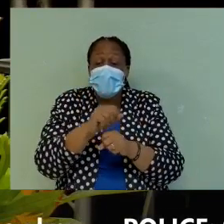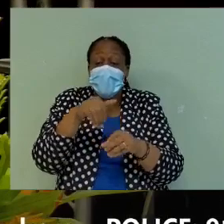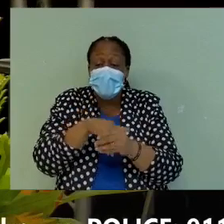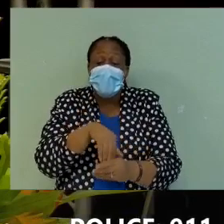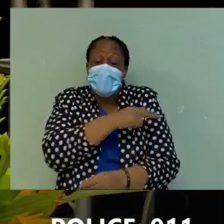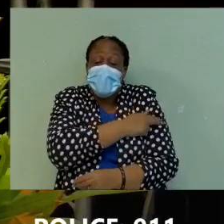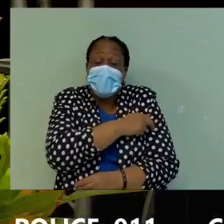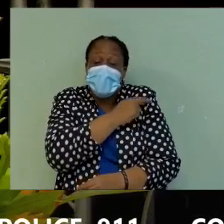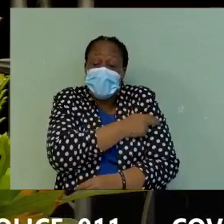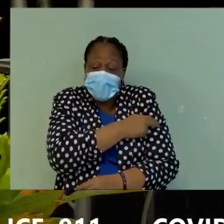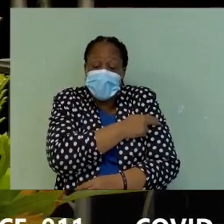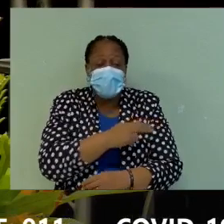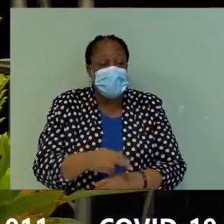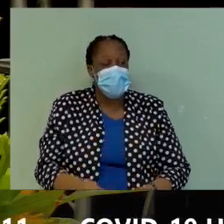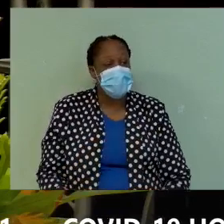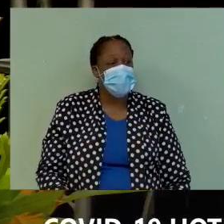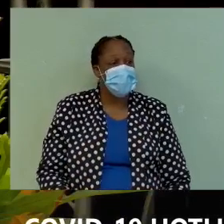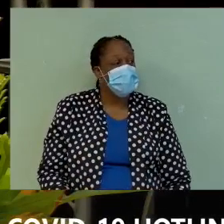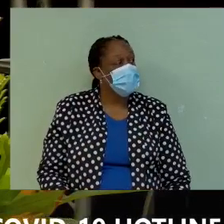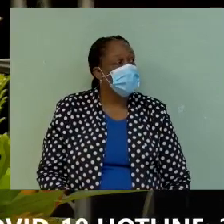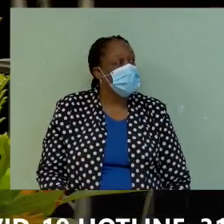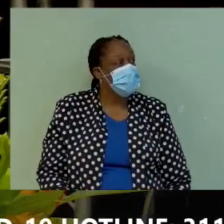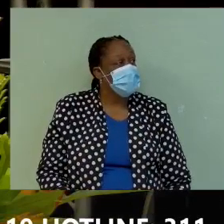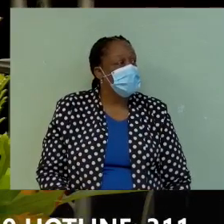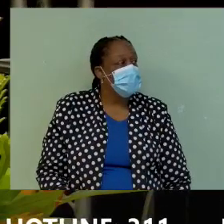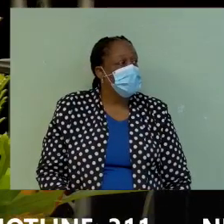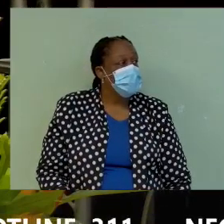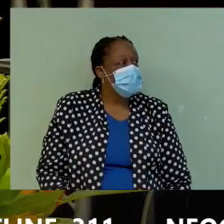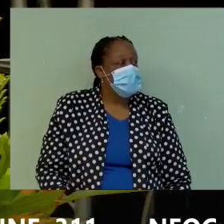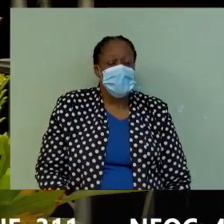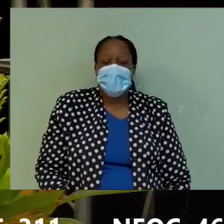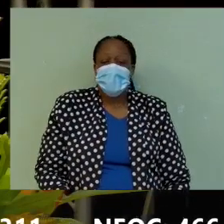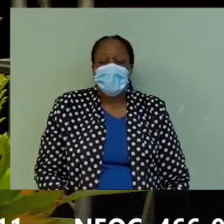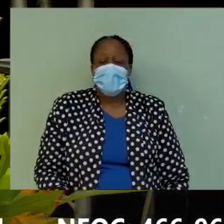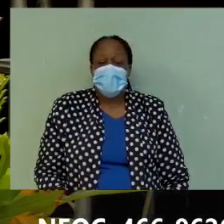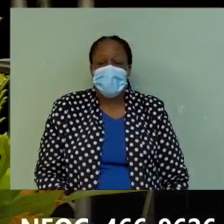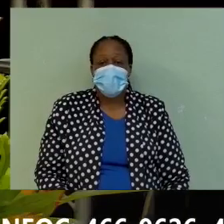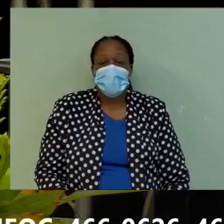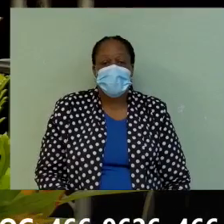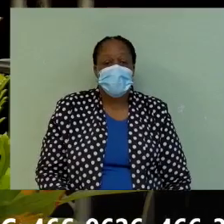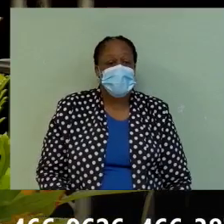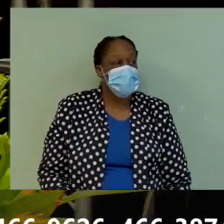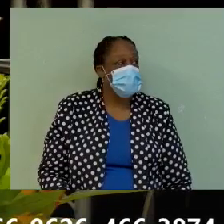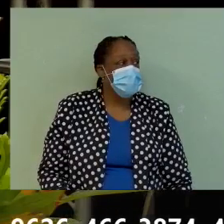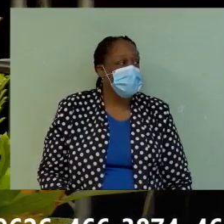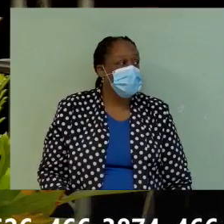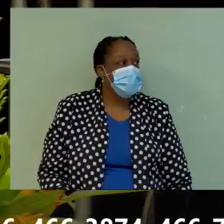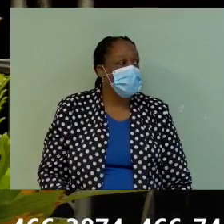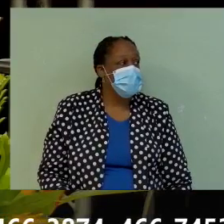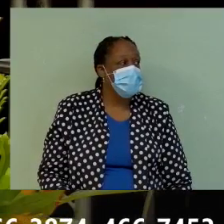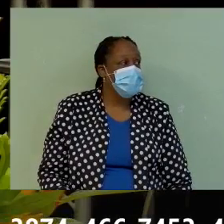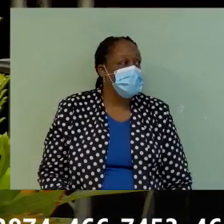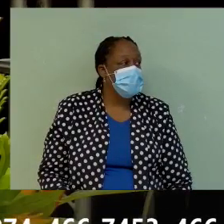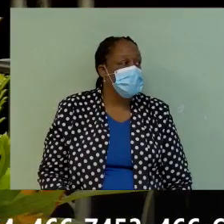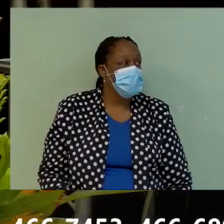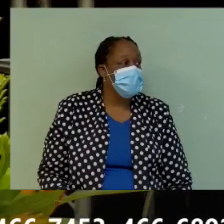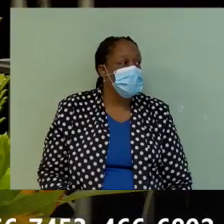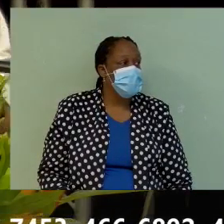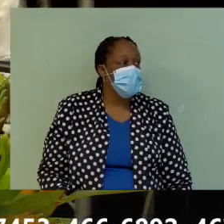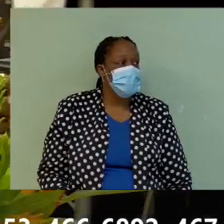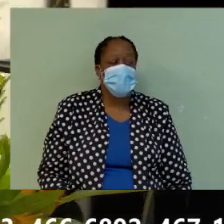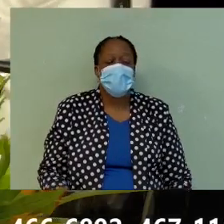with a simple face mask, or you can get some of these regular surgical masks that are being sold in a number of businesses. I thank